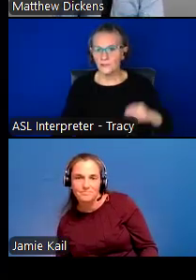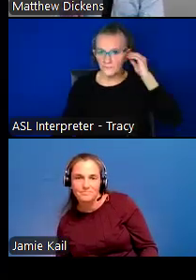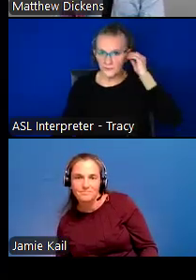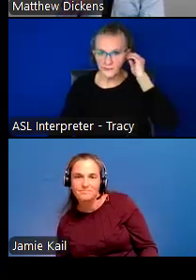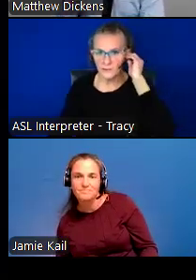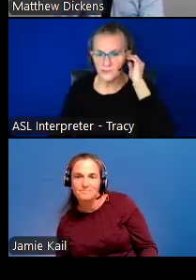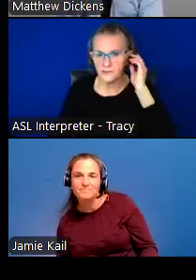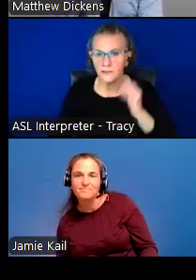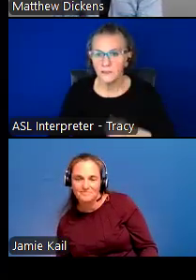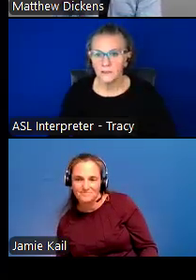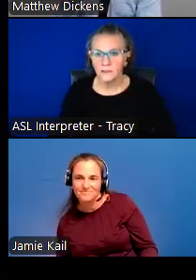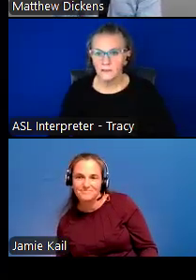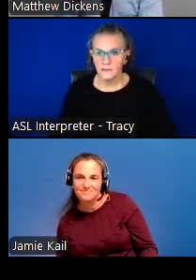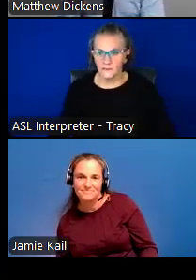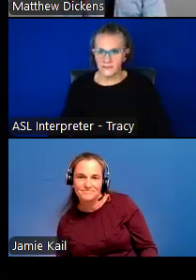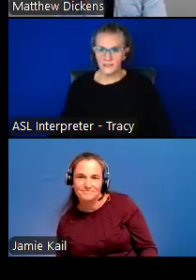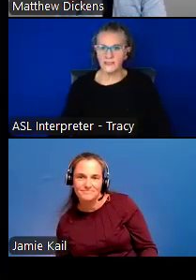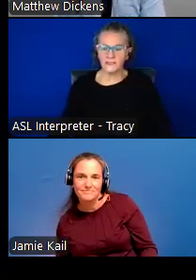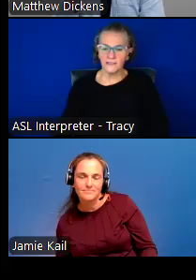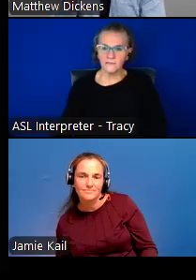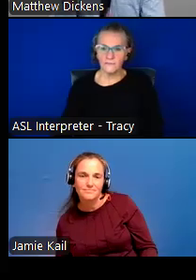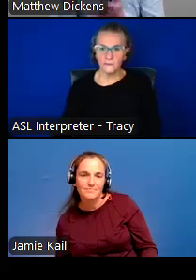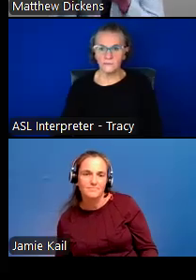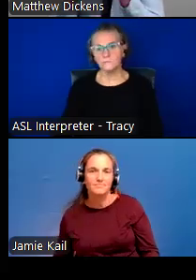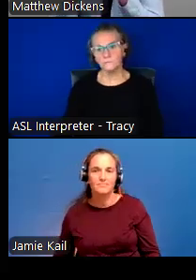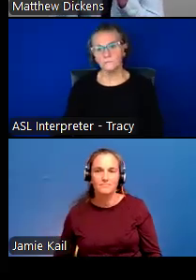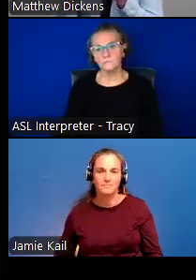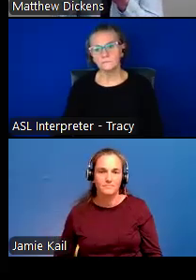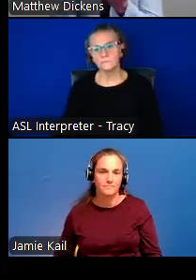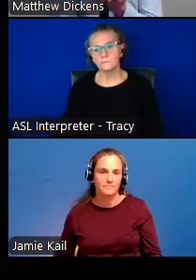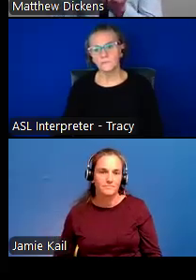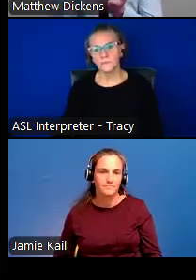I'm going to rephrase the question. So I was saying that if